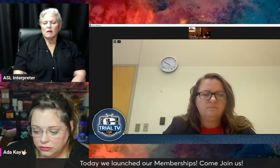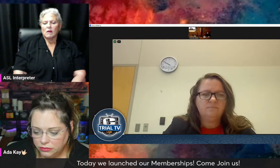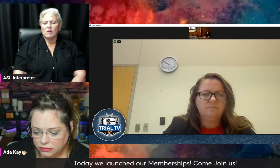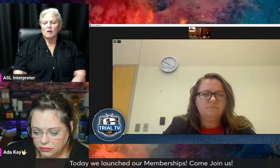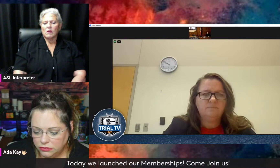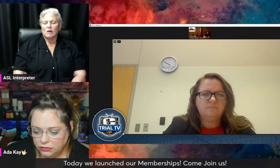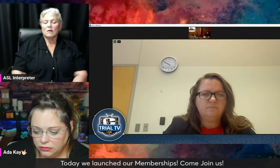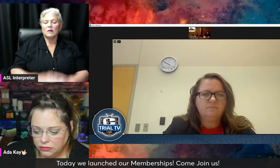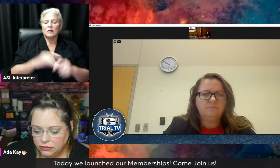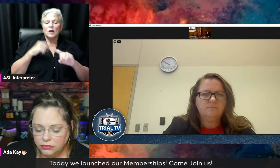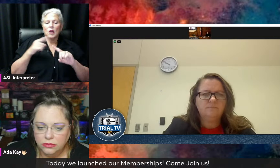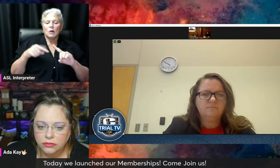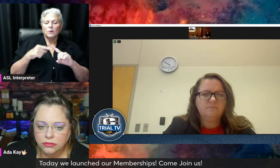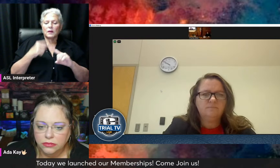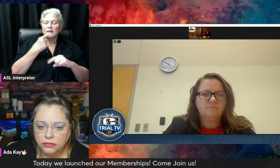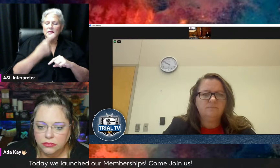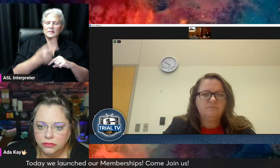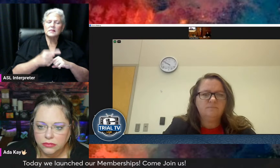when they say